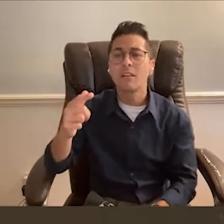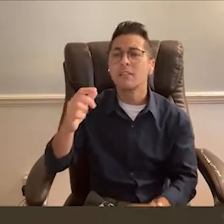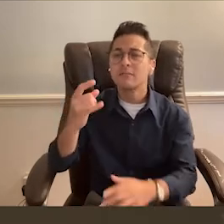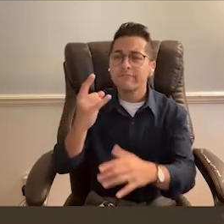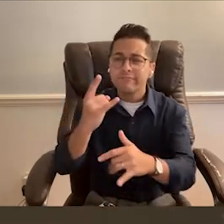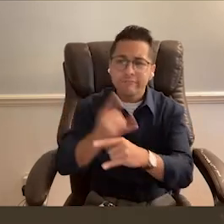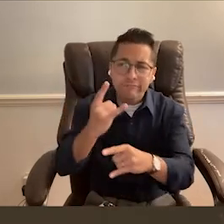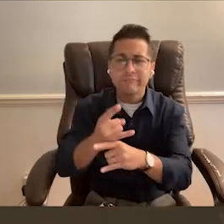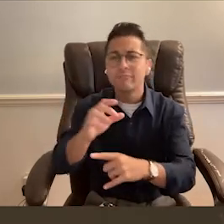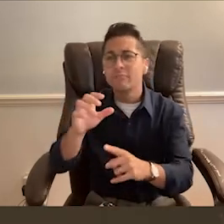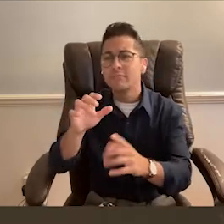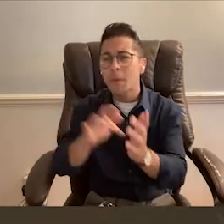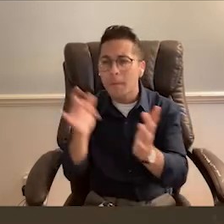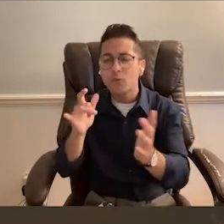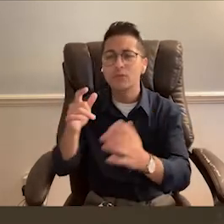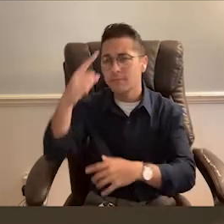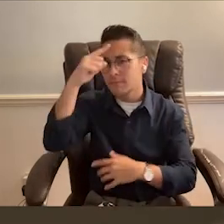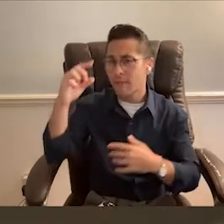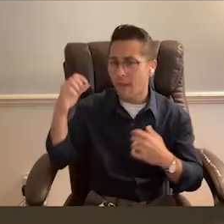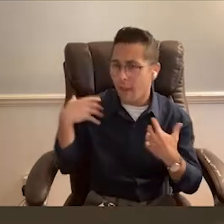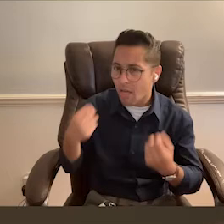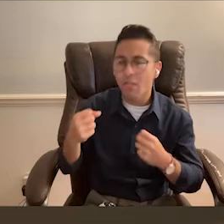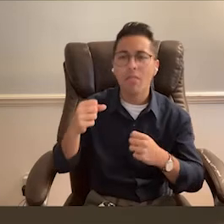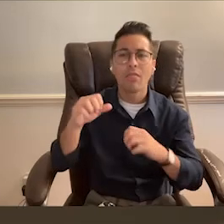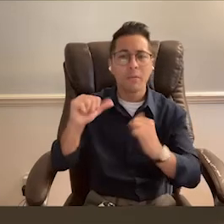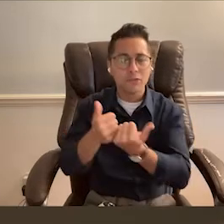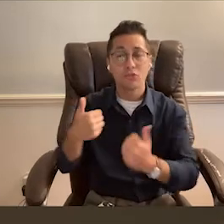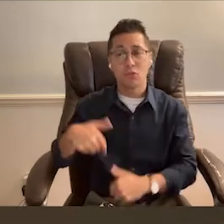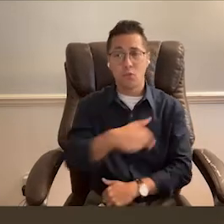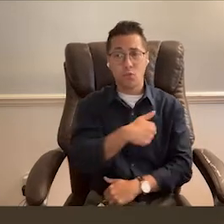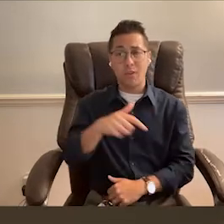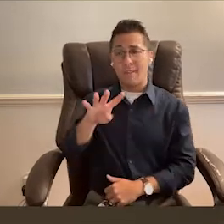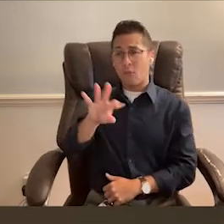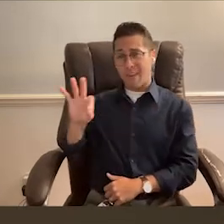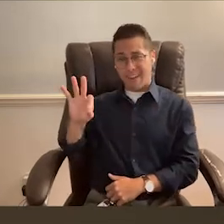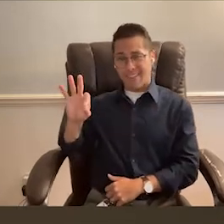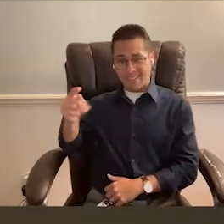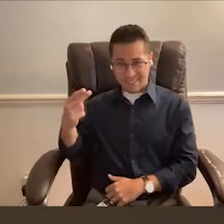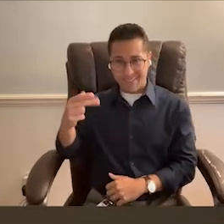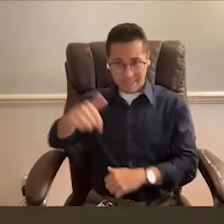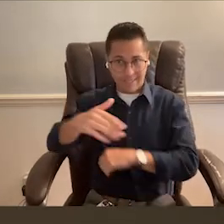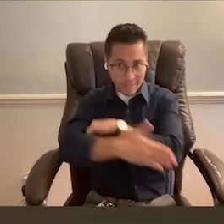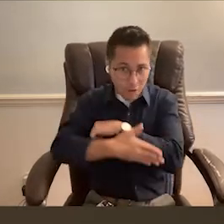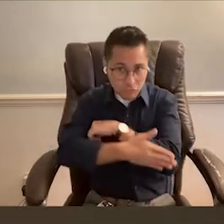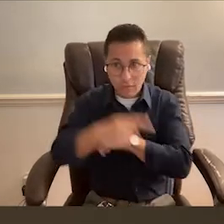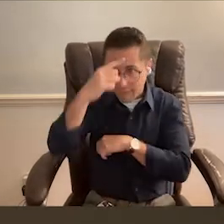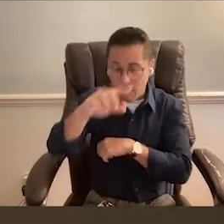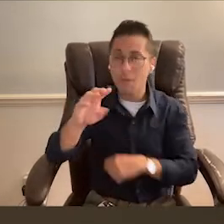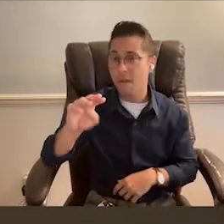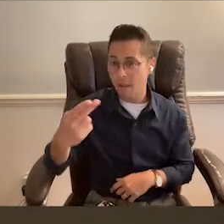So also according to Symptom, which is the Substance Abuse and Mental Health Service Administration, we